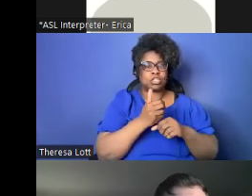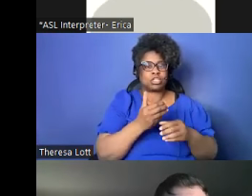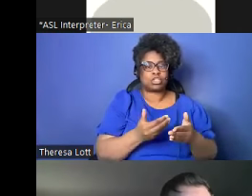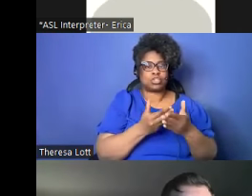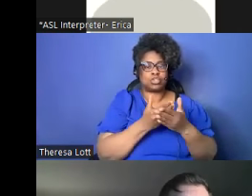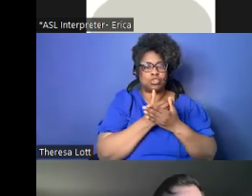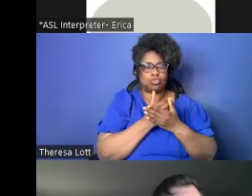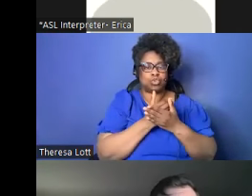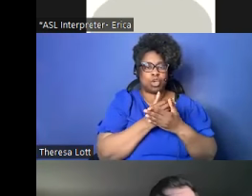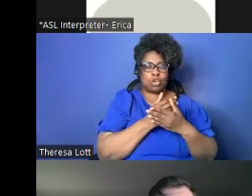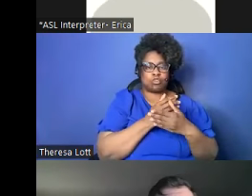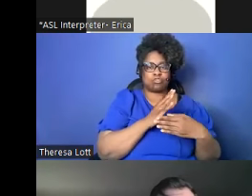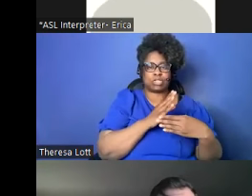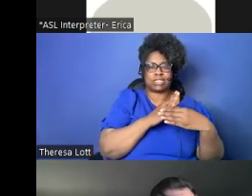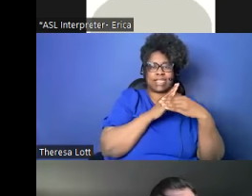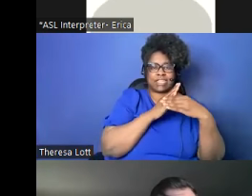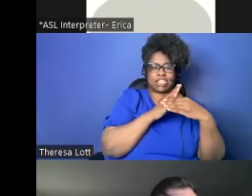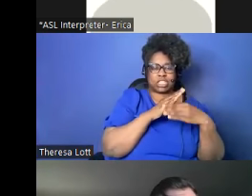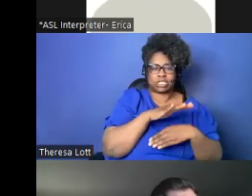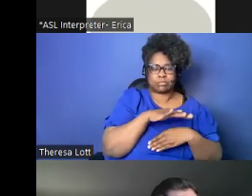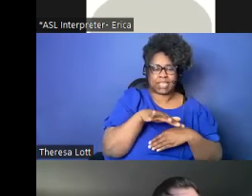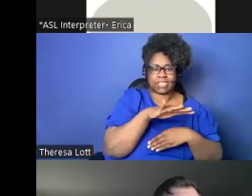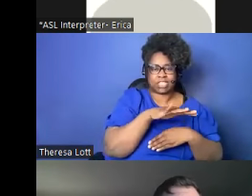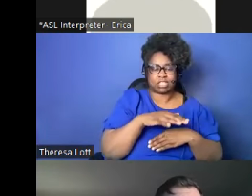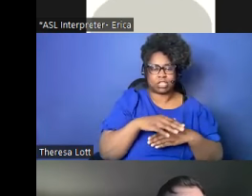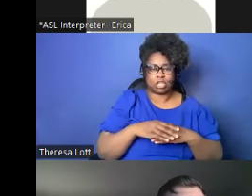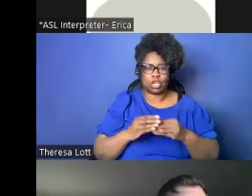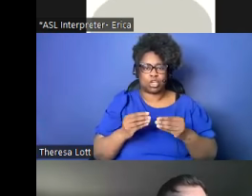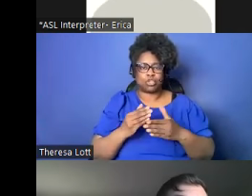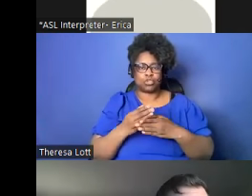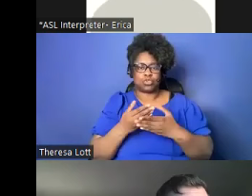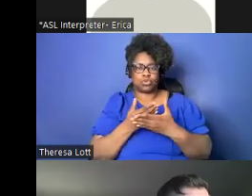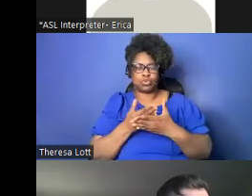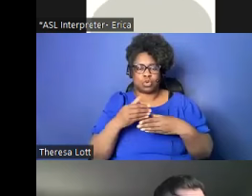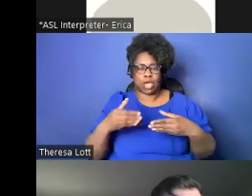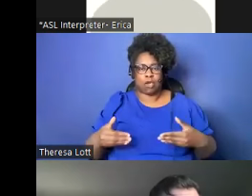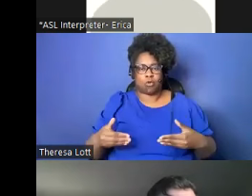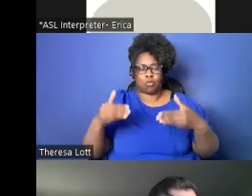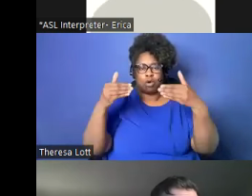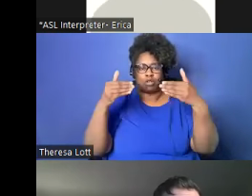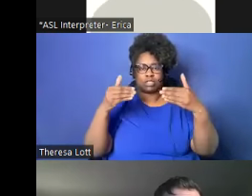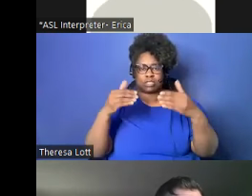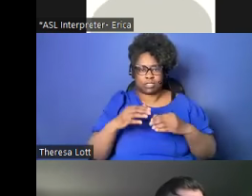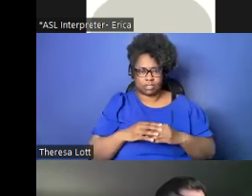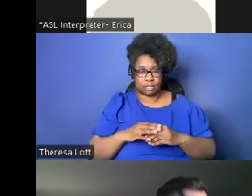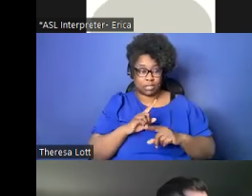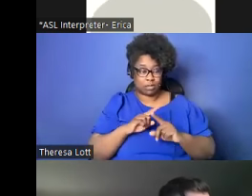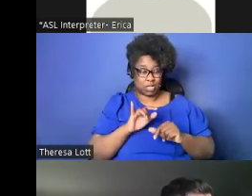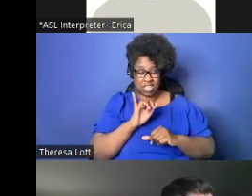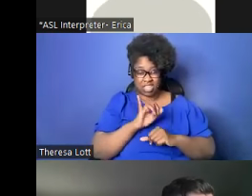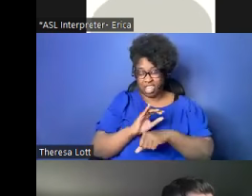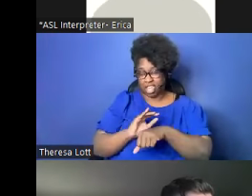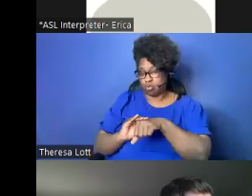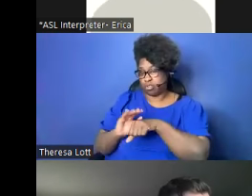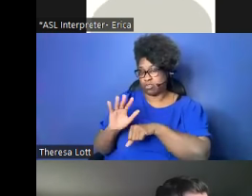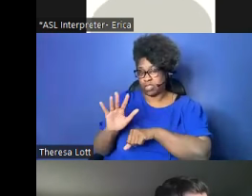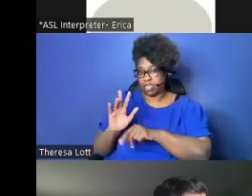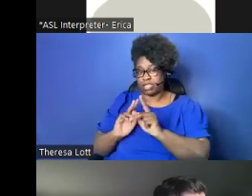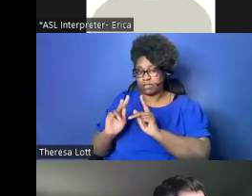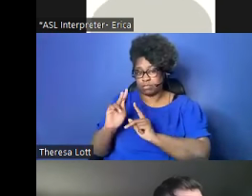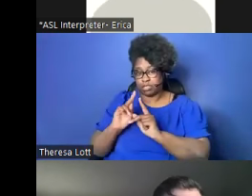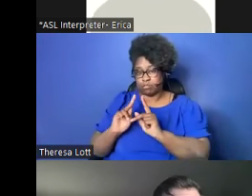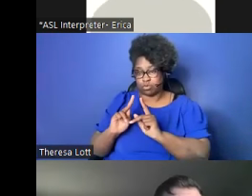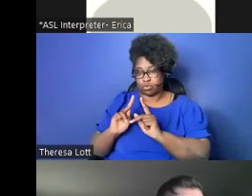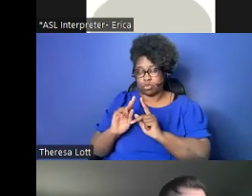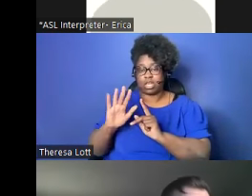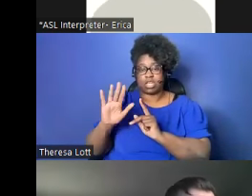spaces, but these may significantly affect the existing uses in the rights of way along